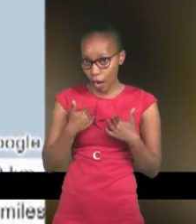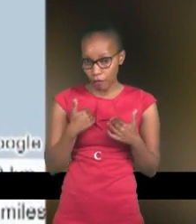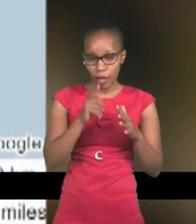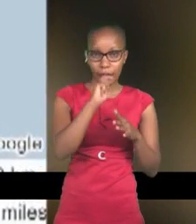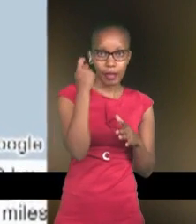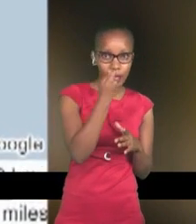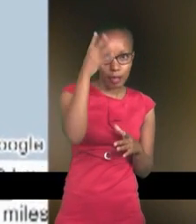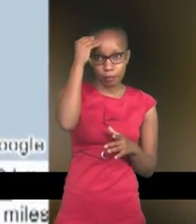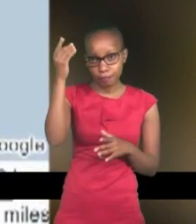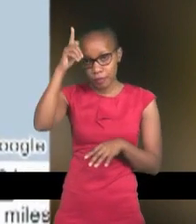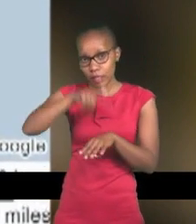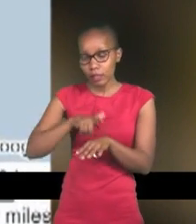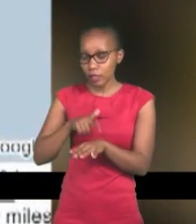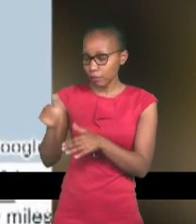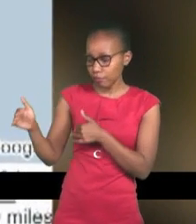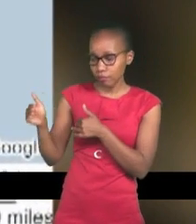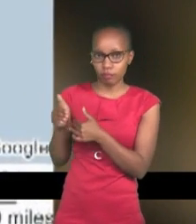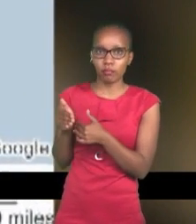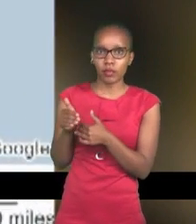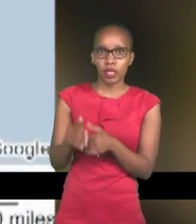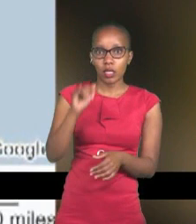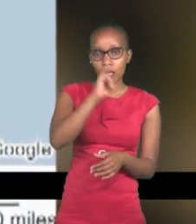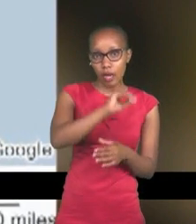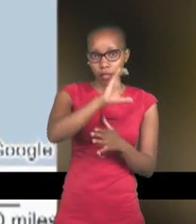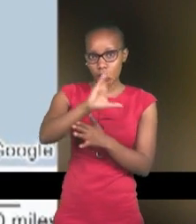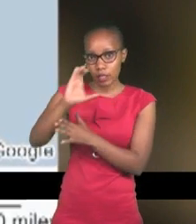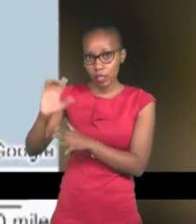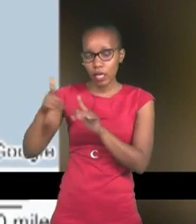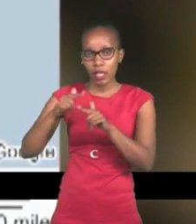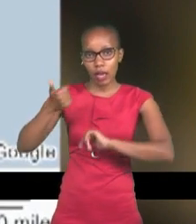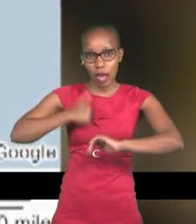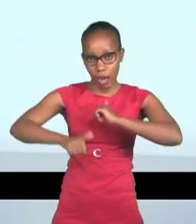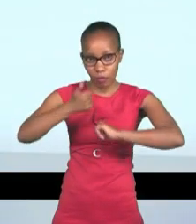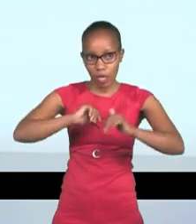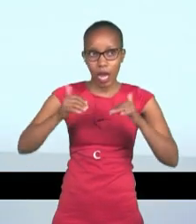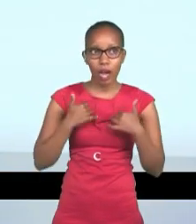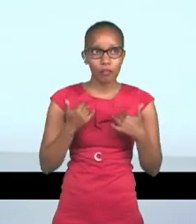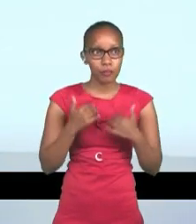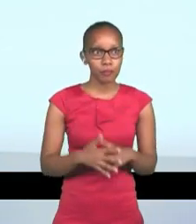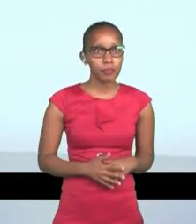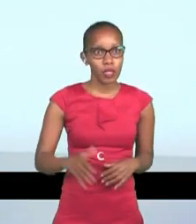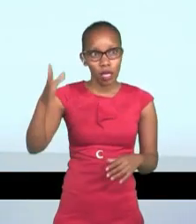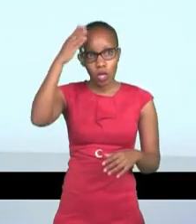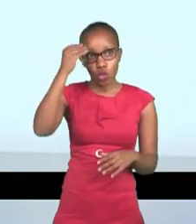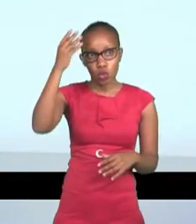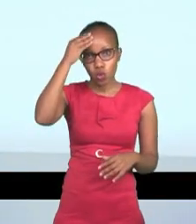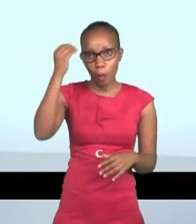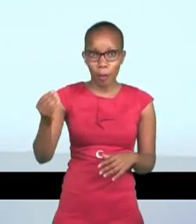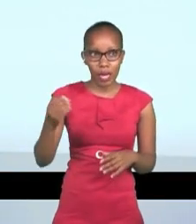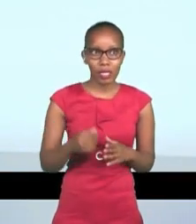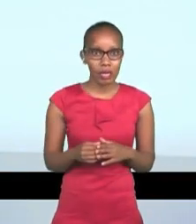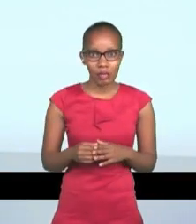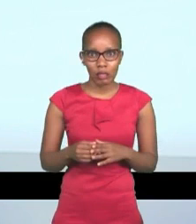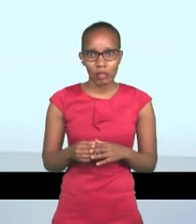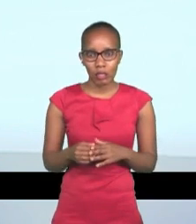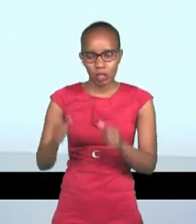the maritime boundary case at the International Court of Justice became active under Farmajo. Somalia has not been a stable state